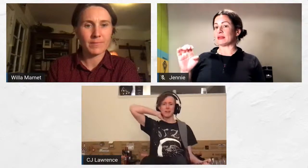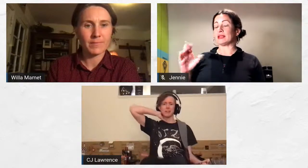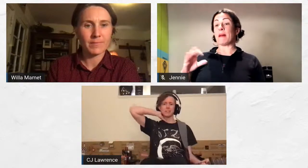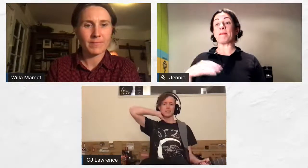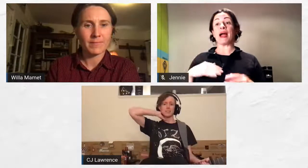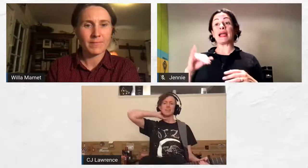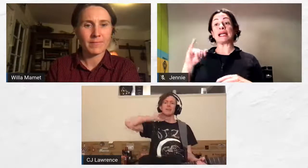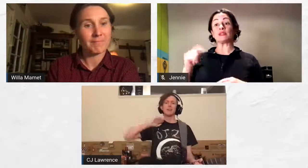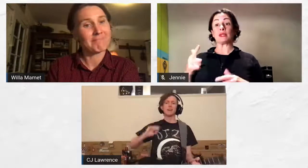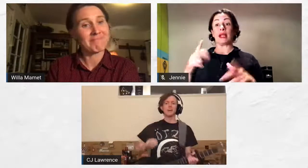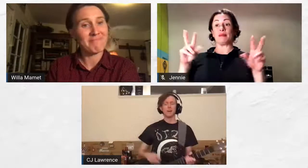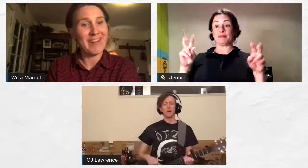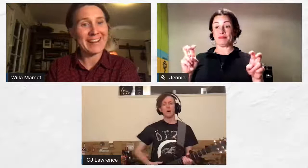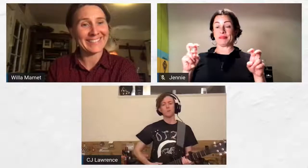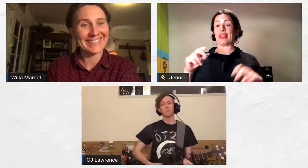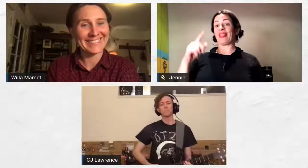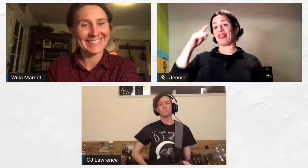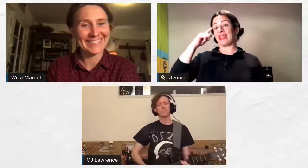Outside Reality.